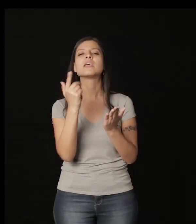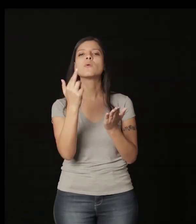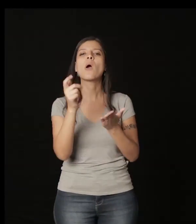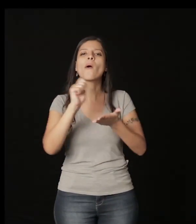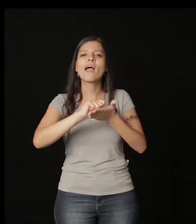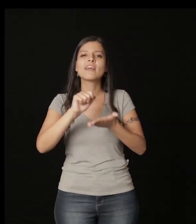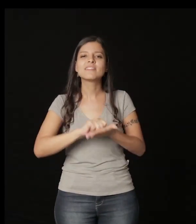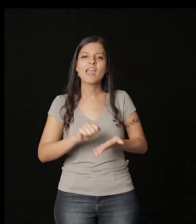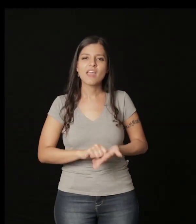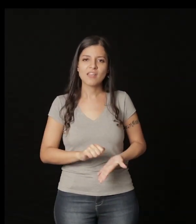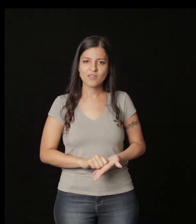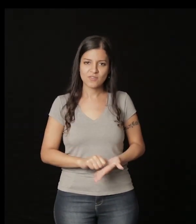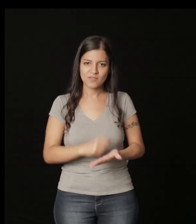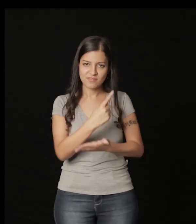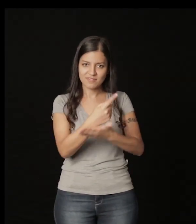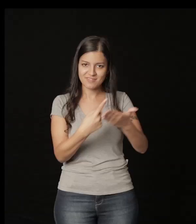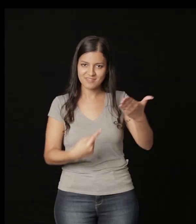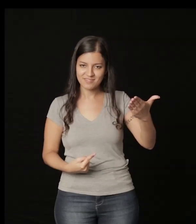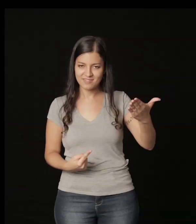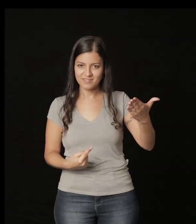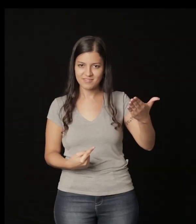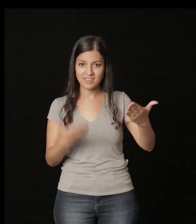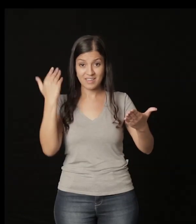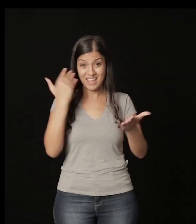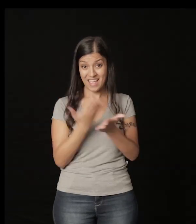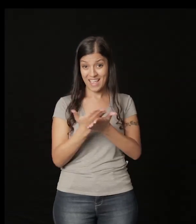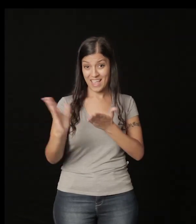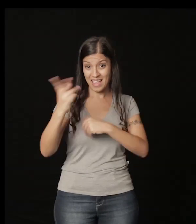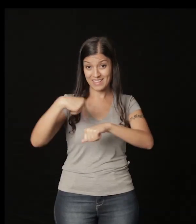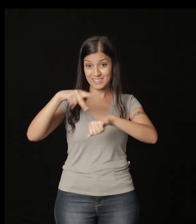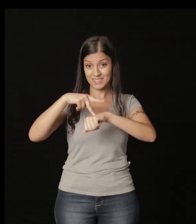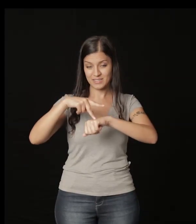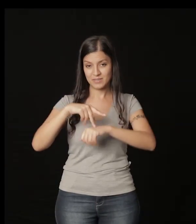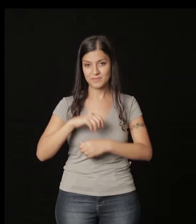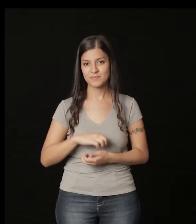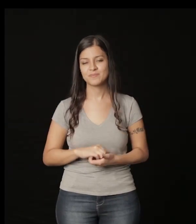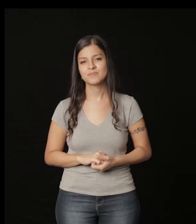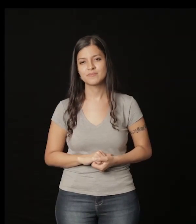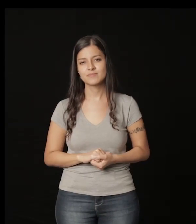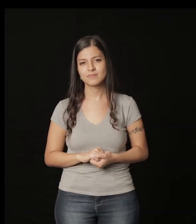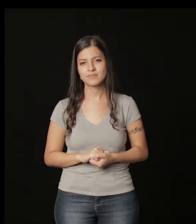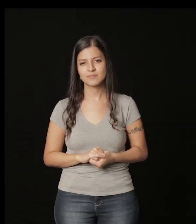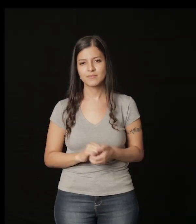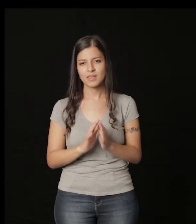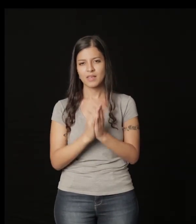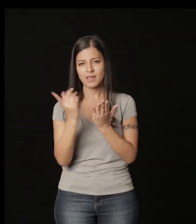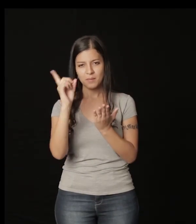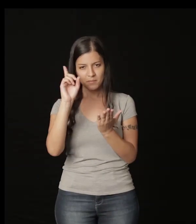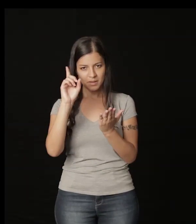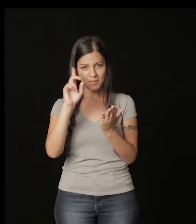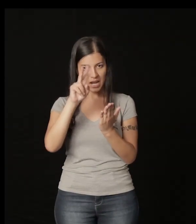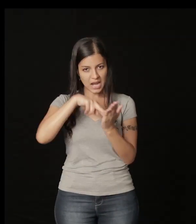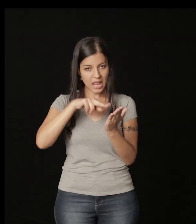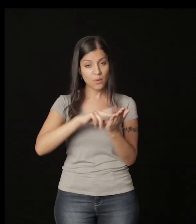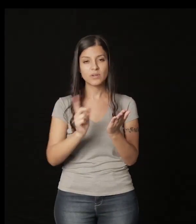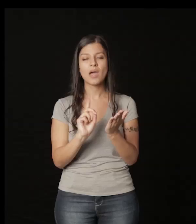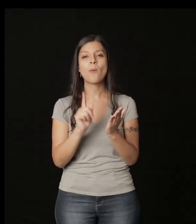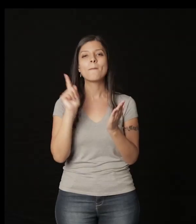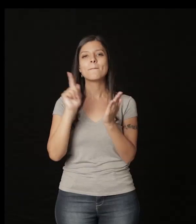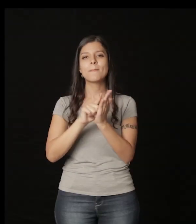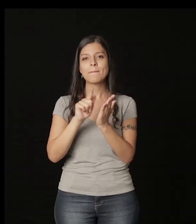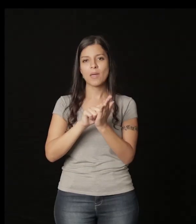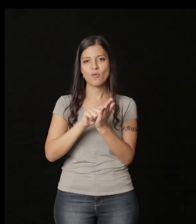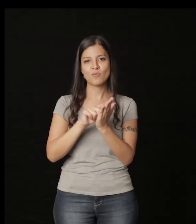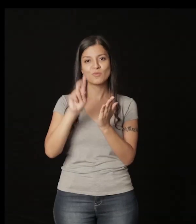He had had a Bible that he had used as a notebook when he was in exile, and he wasn't reading the Bible, he was using it as